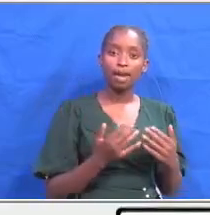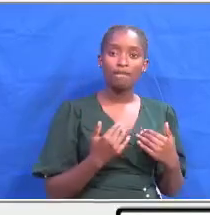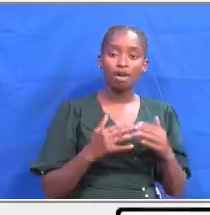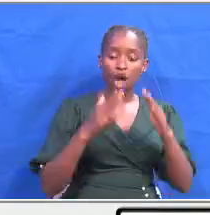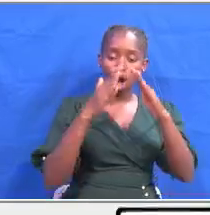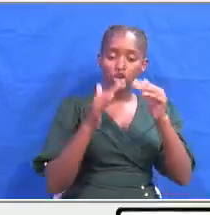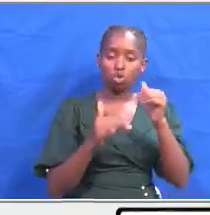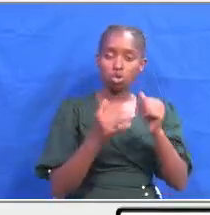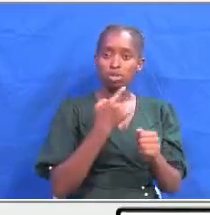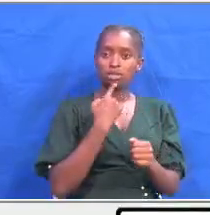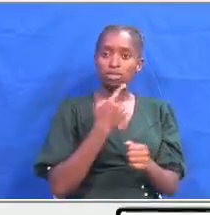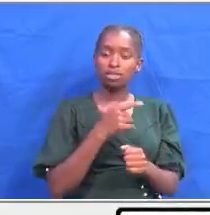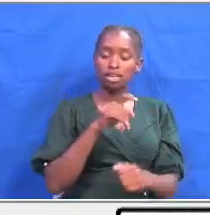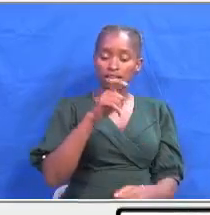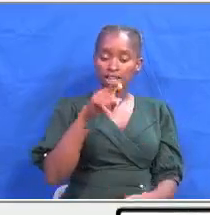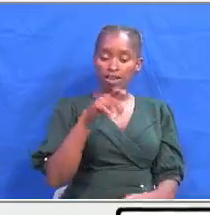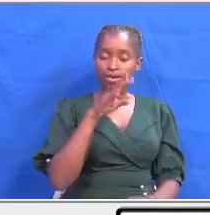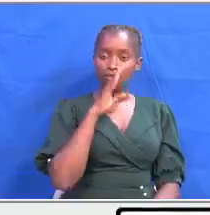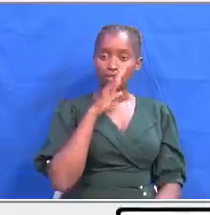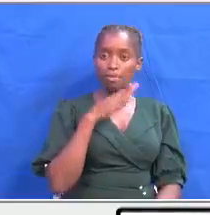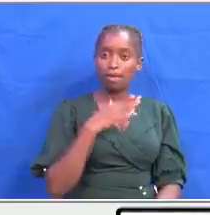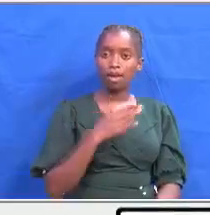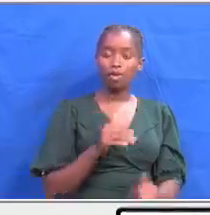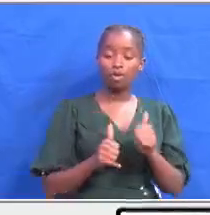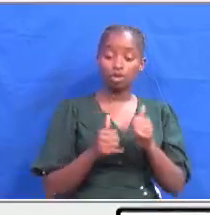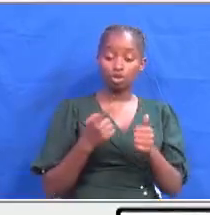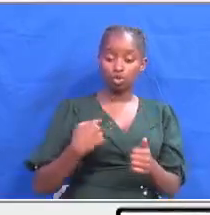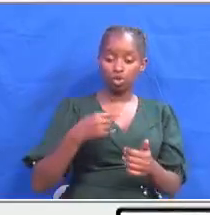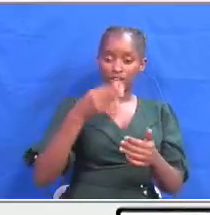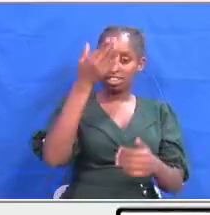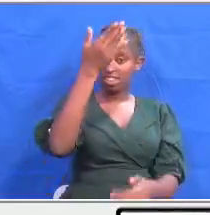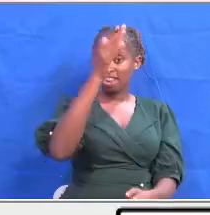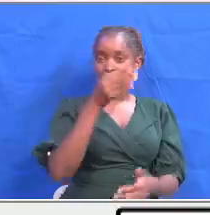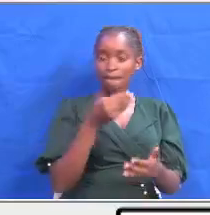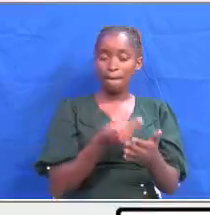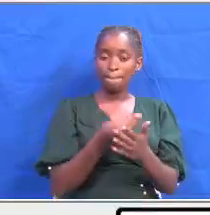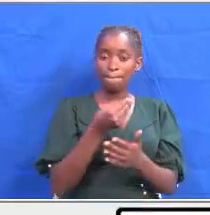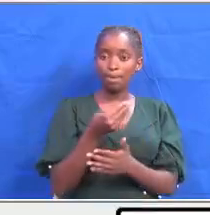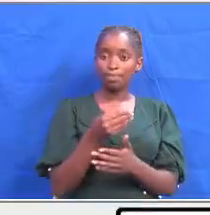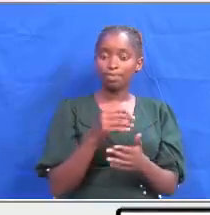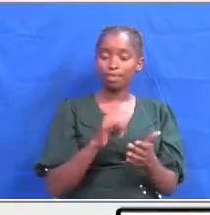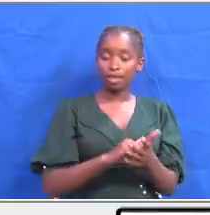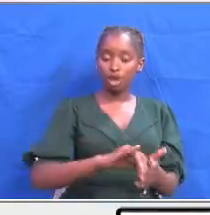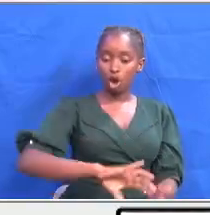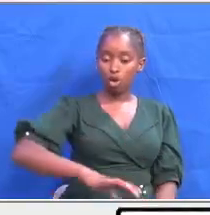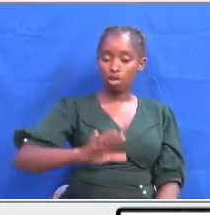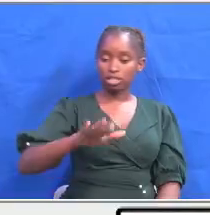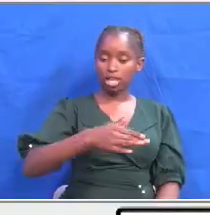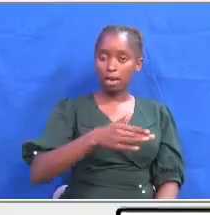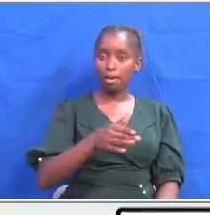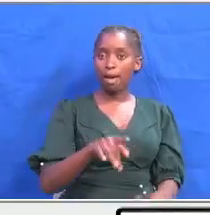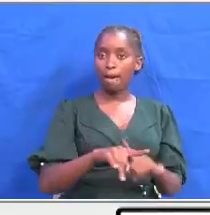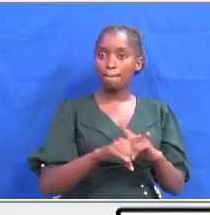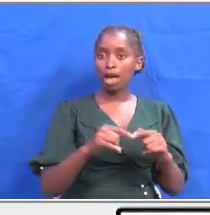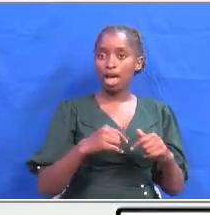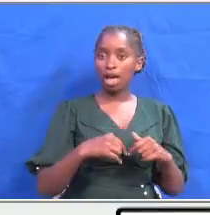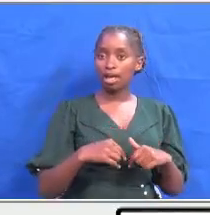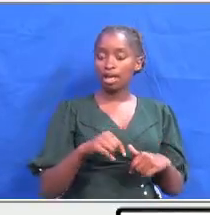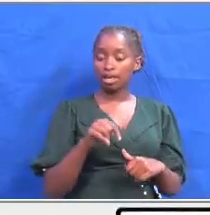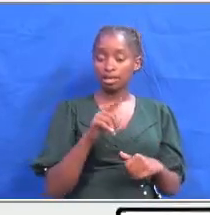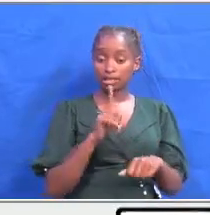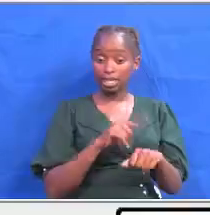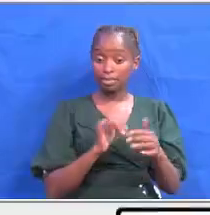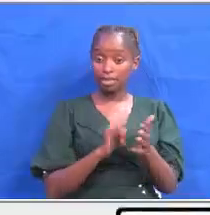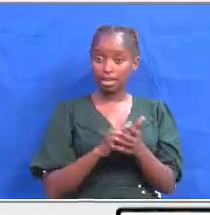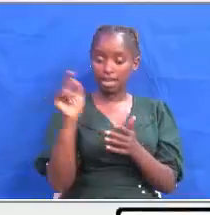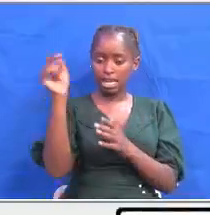were saying it was supposed to be, which we have never bought up to today in the county assembly. But that time Kenyans believed that is where I live.